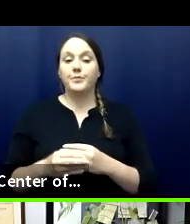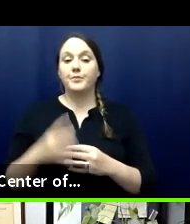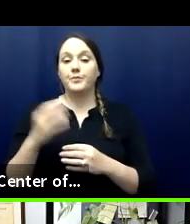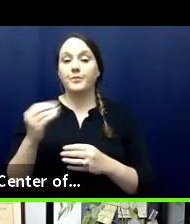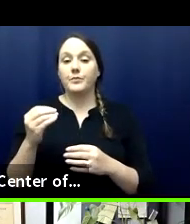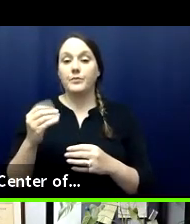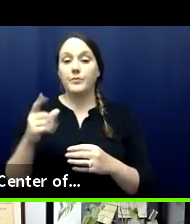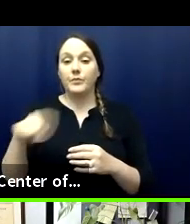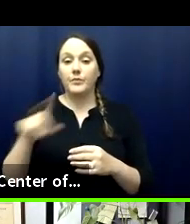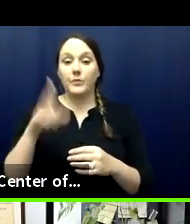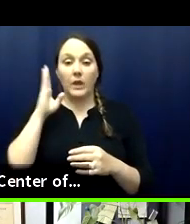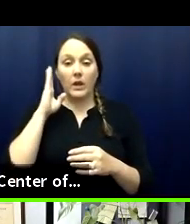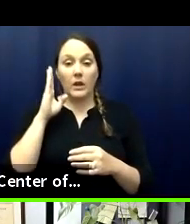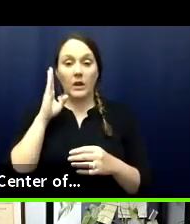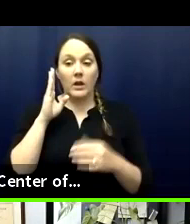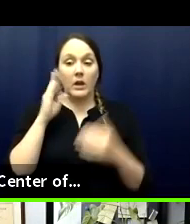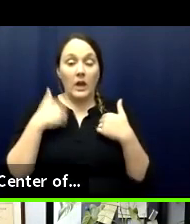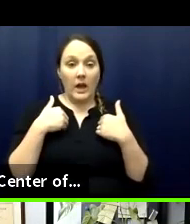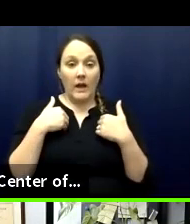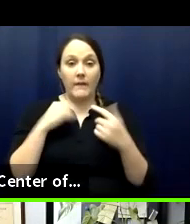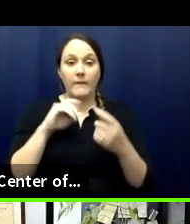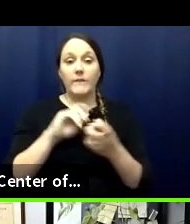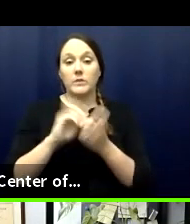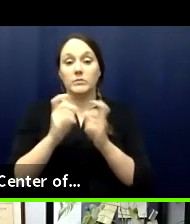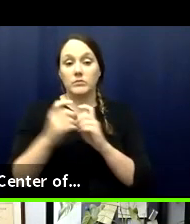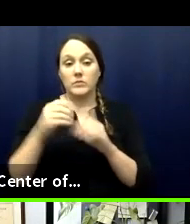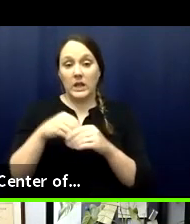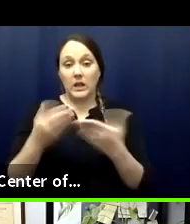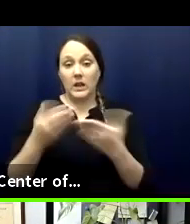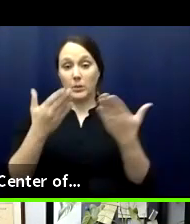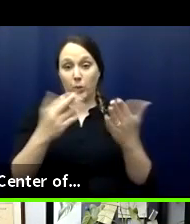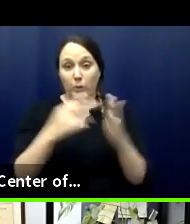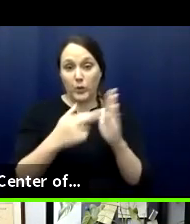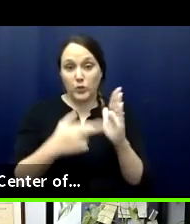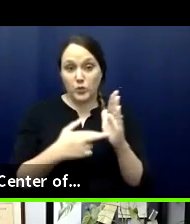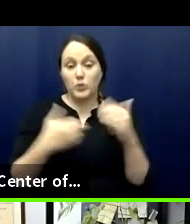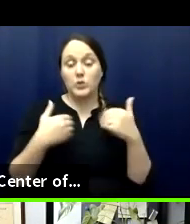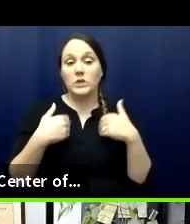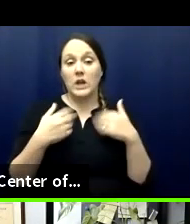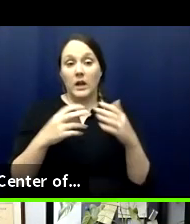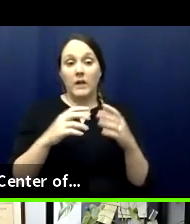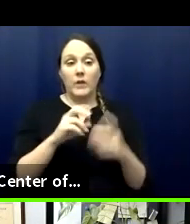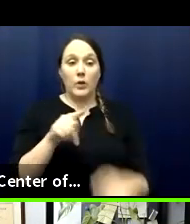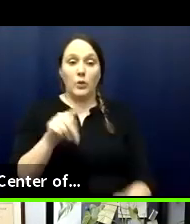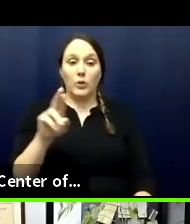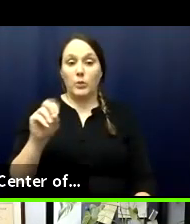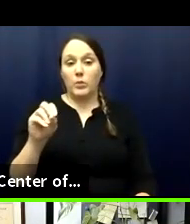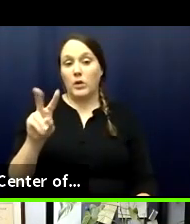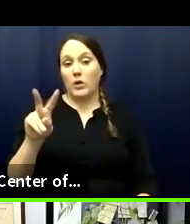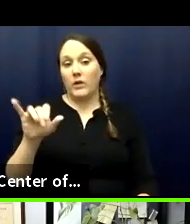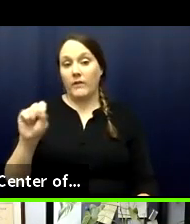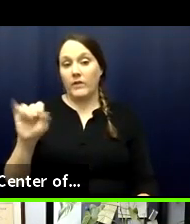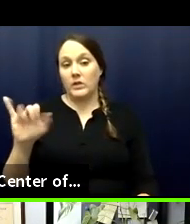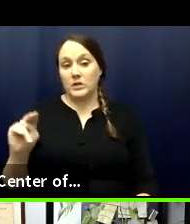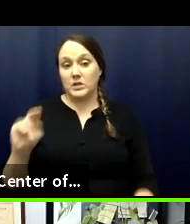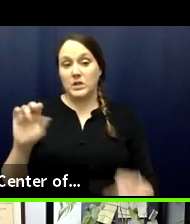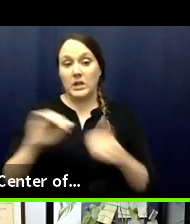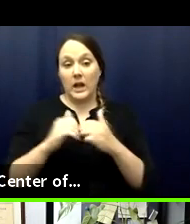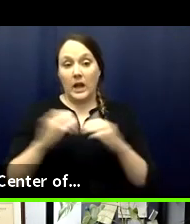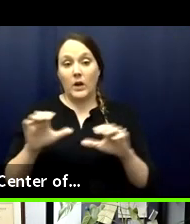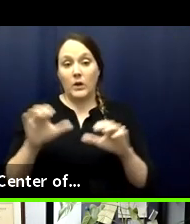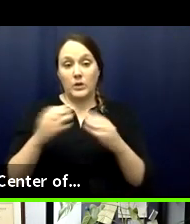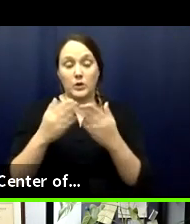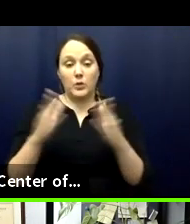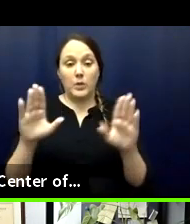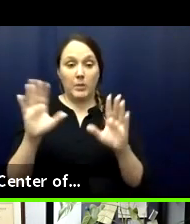they do have a provision in these proposed rules do have a provision in them for how to conduct public forum. There's a